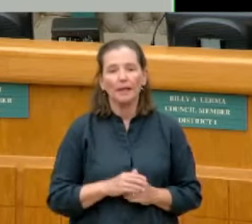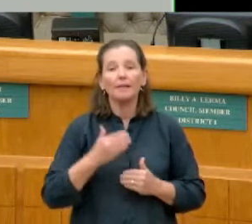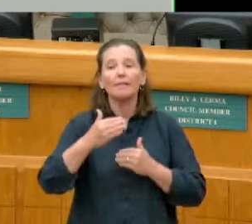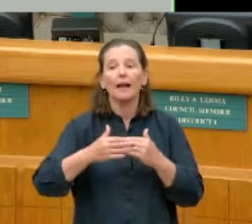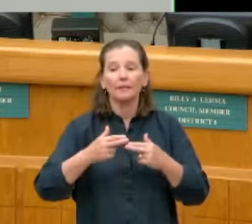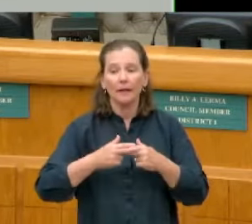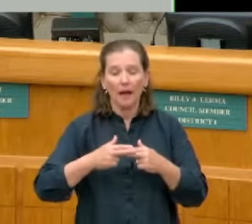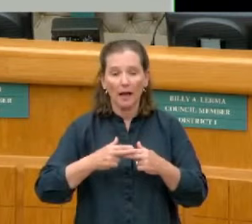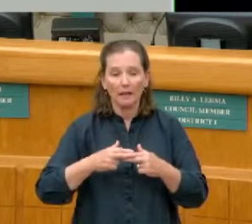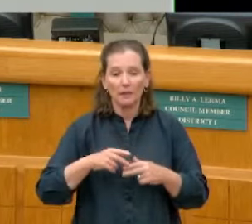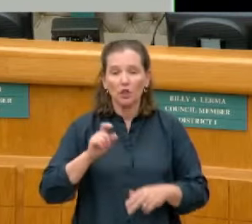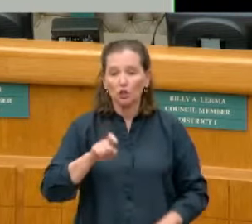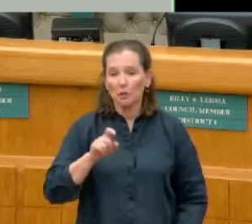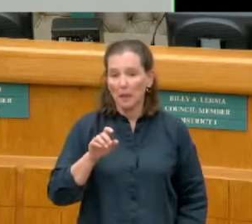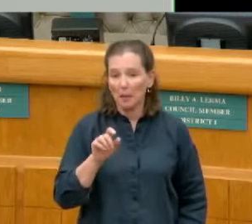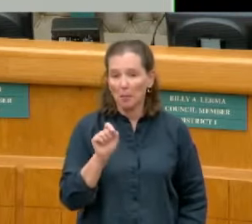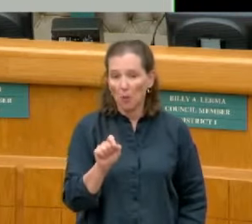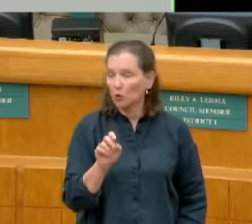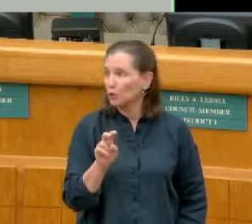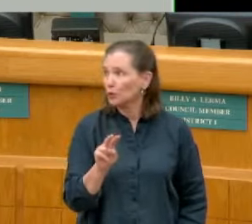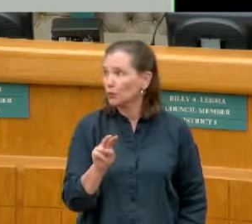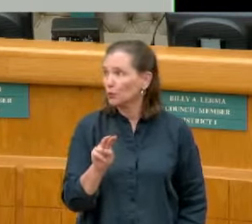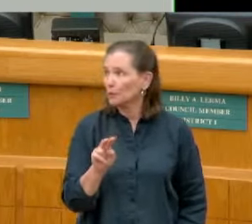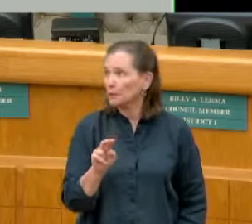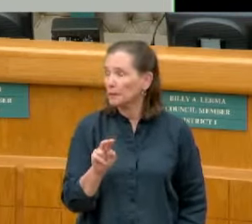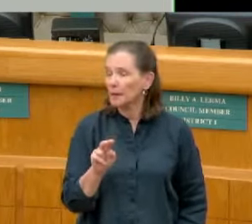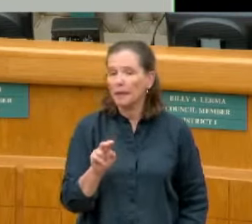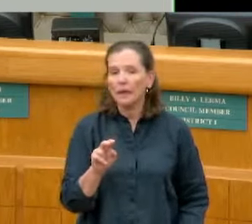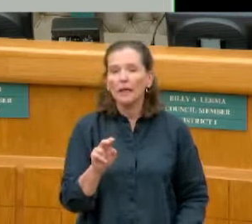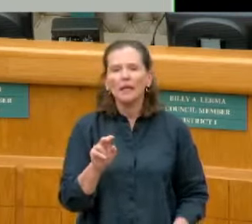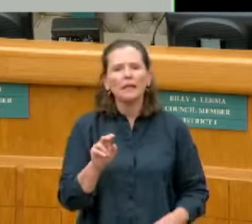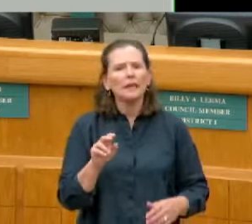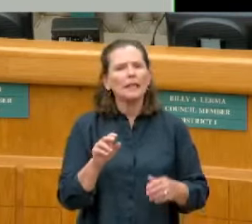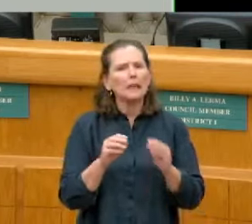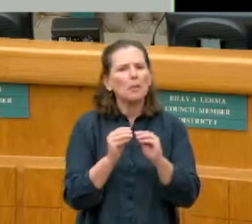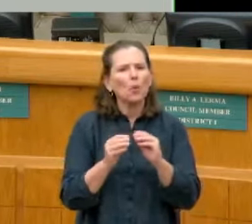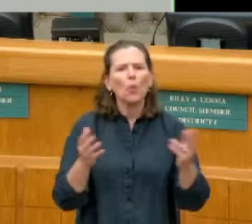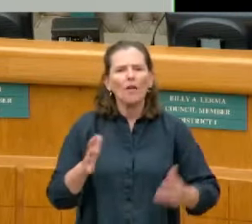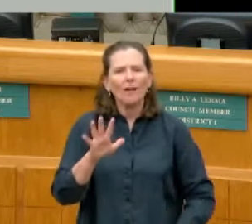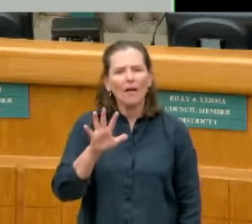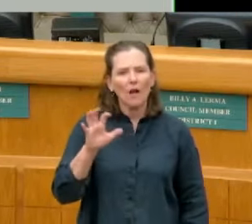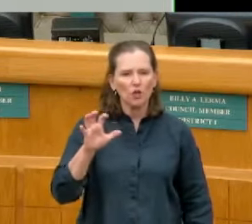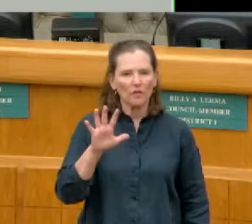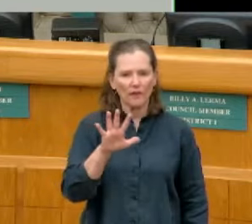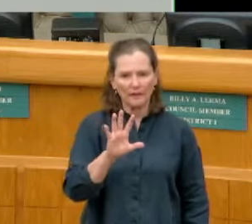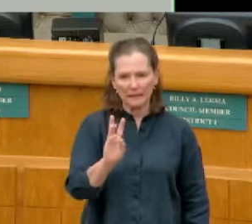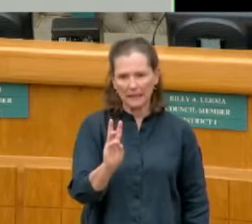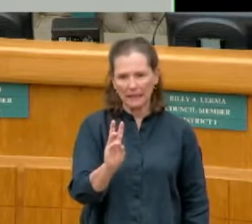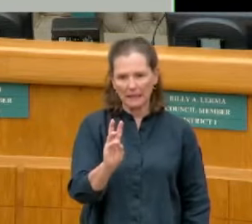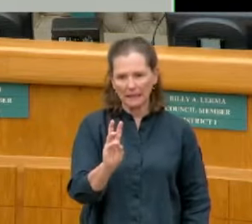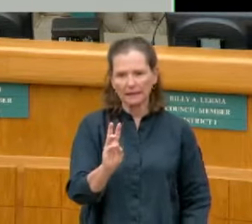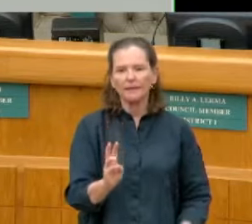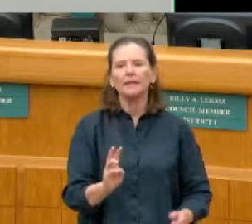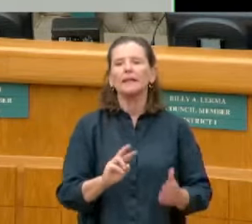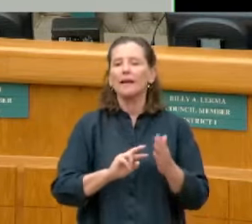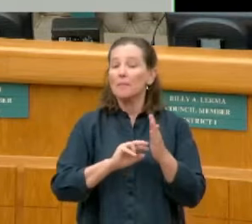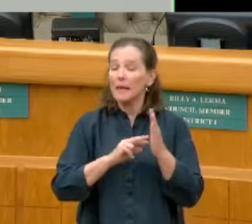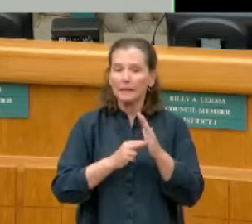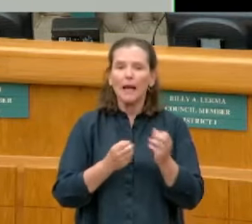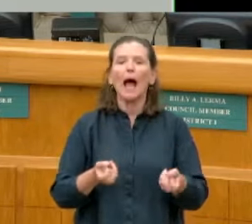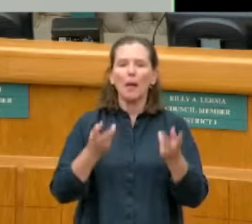Point 2 will come up. The other number is 556. That's the total number of inpatients that were in Coastal